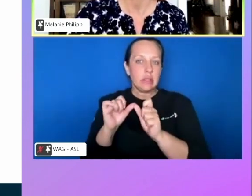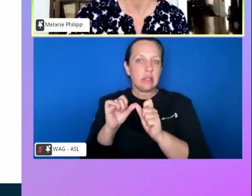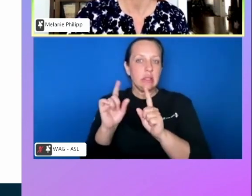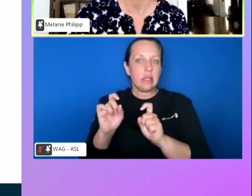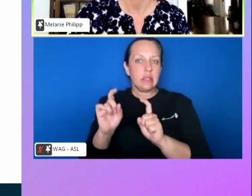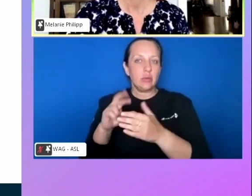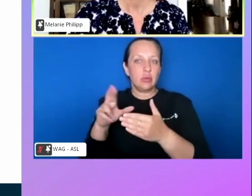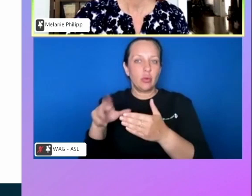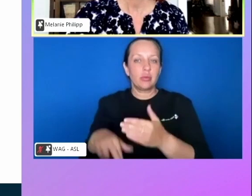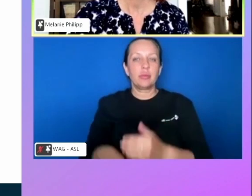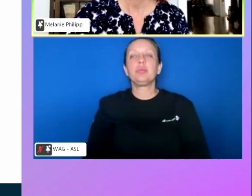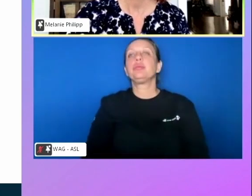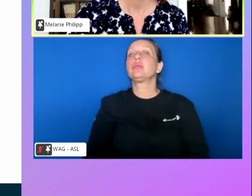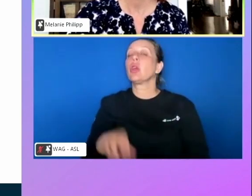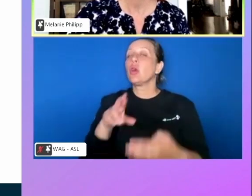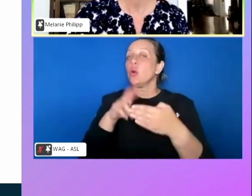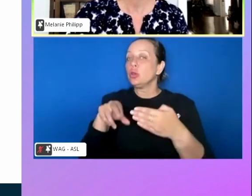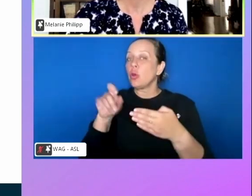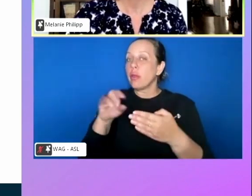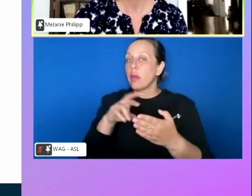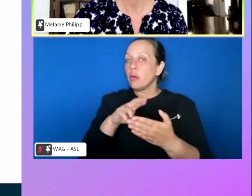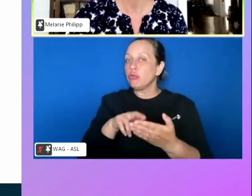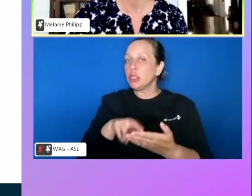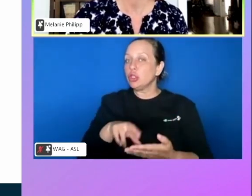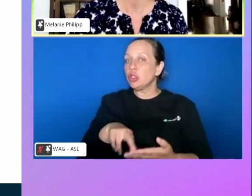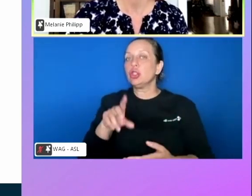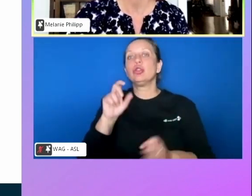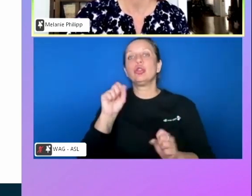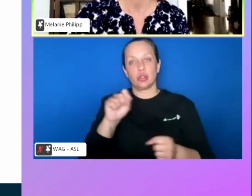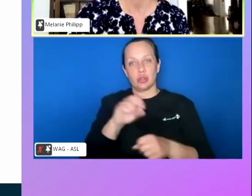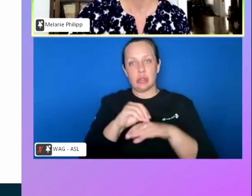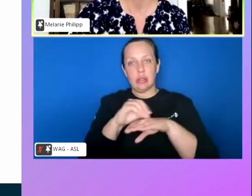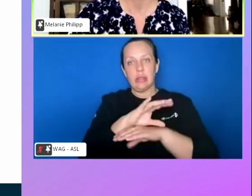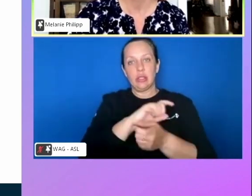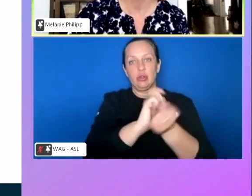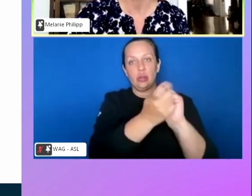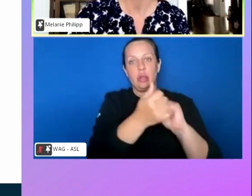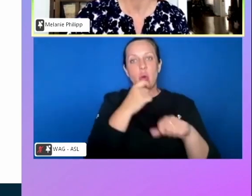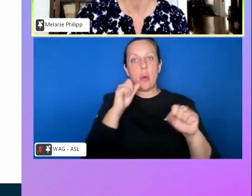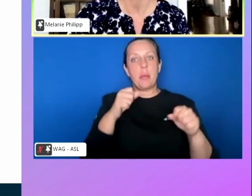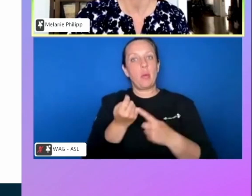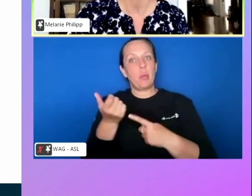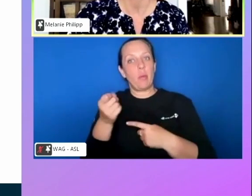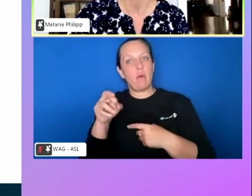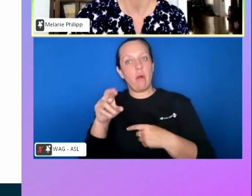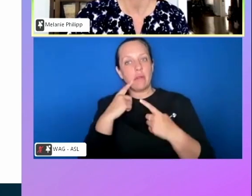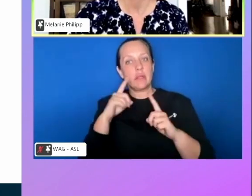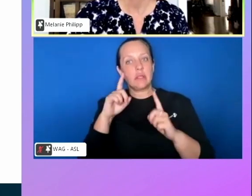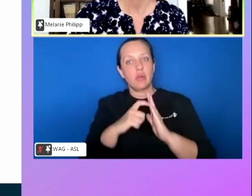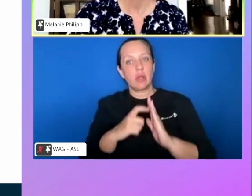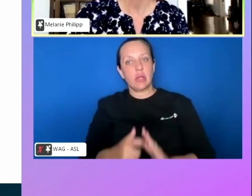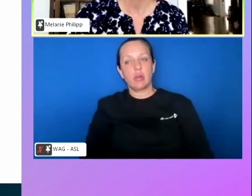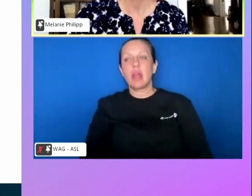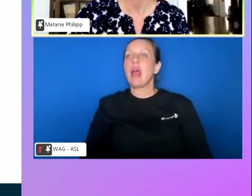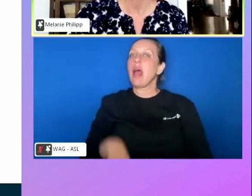testing results. The results of that research could lead to changes or potentially removal of this success criterion,